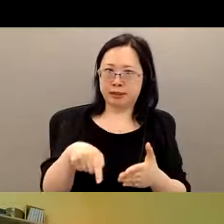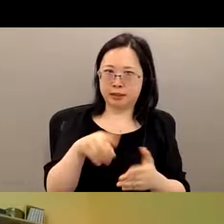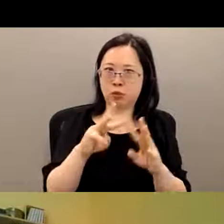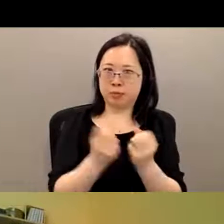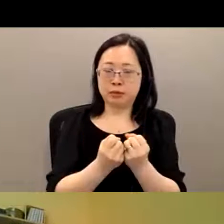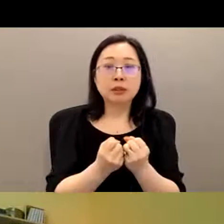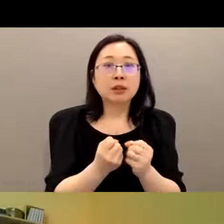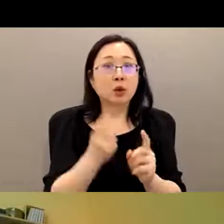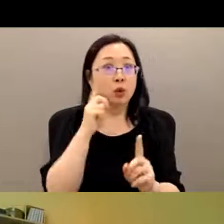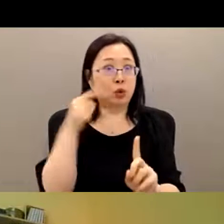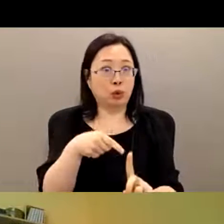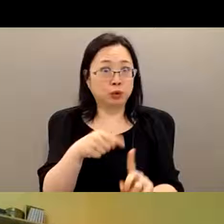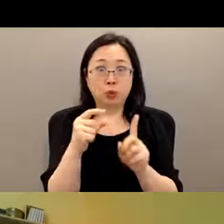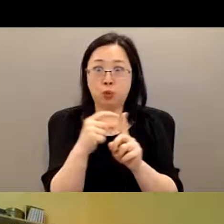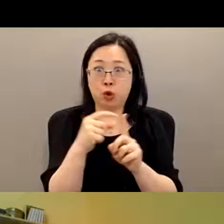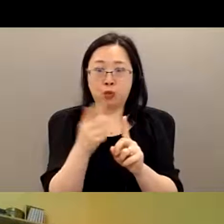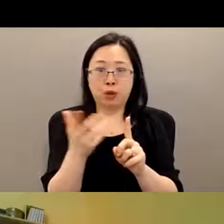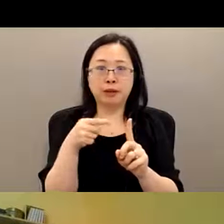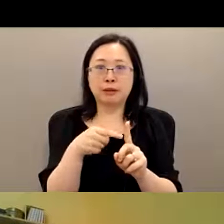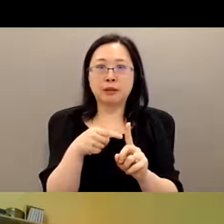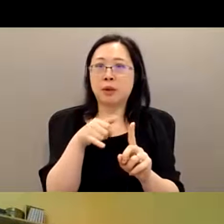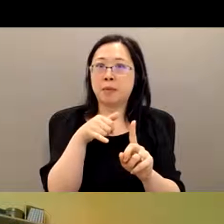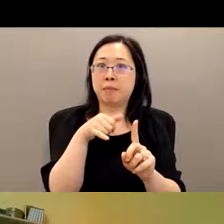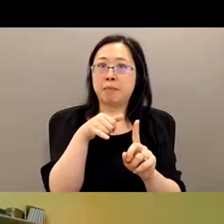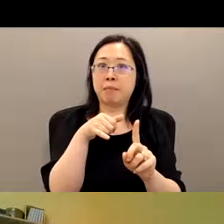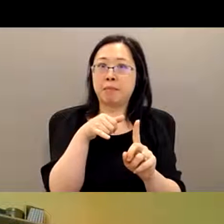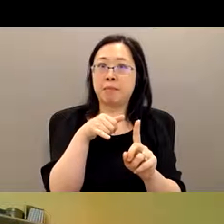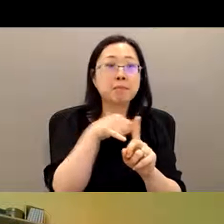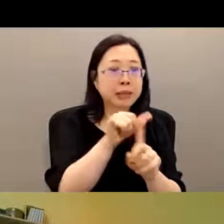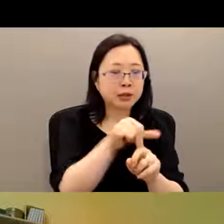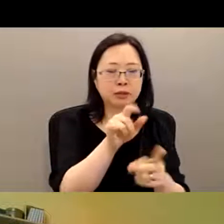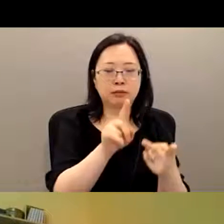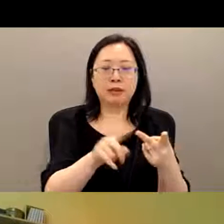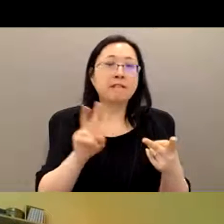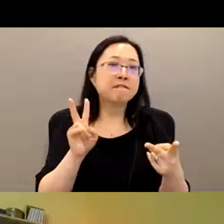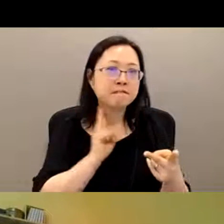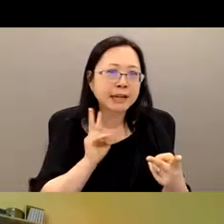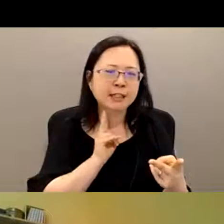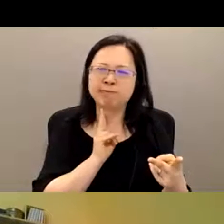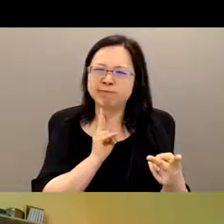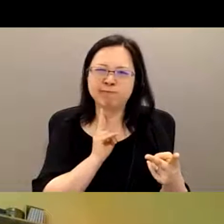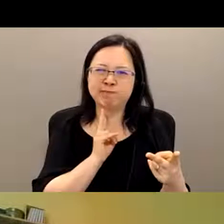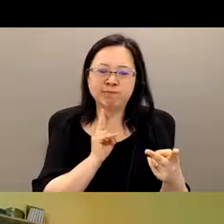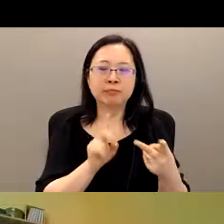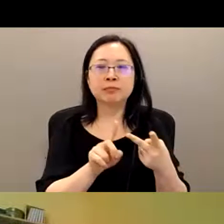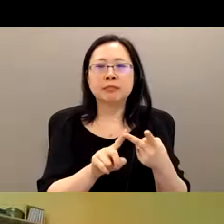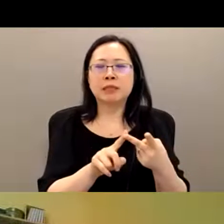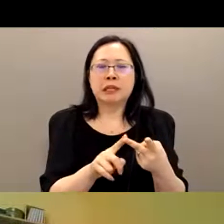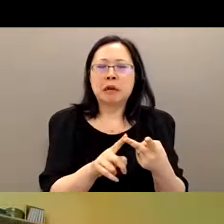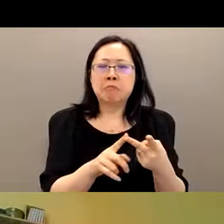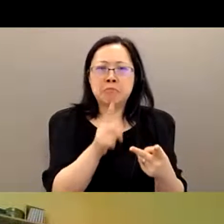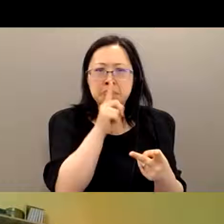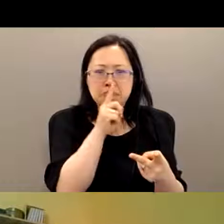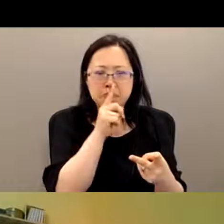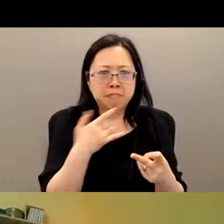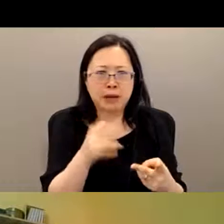we never use the terminology bully, victim. We never talked about it in that way. Instead,